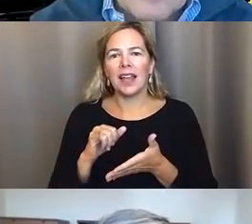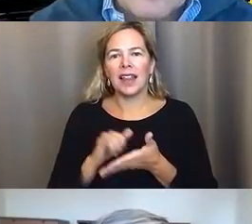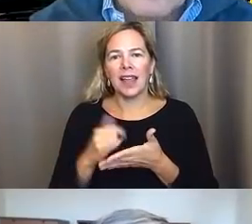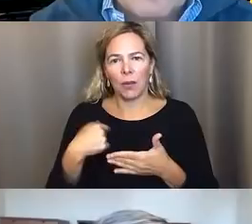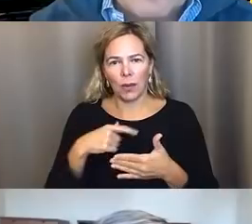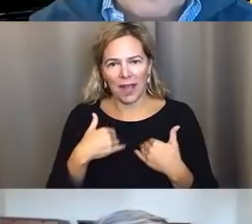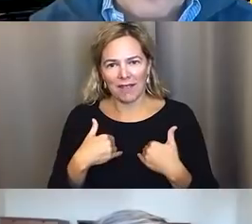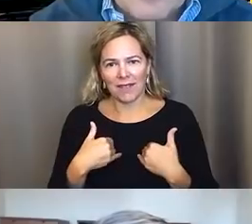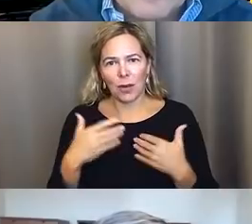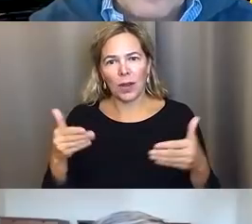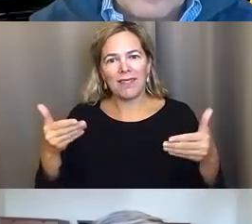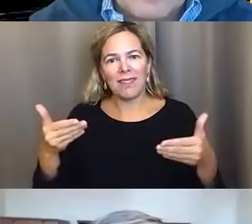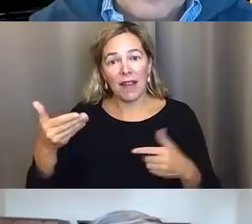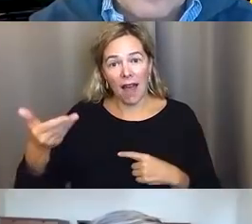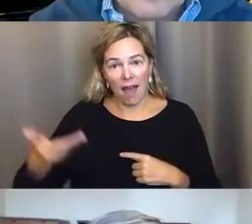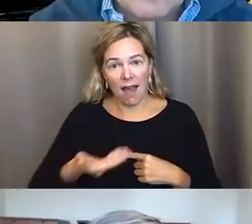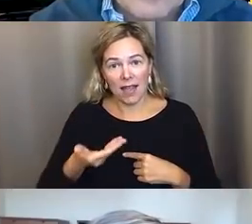we've hired